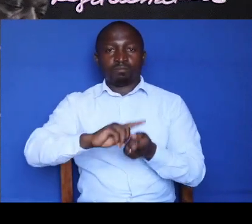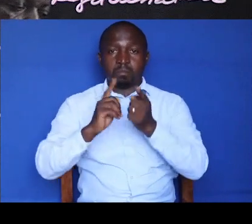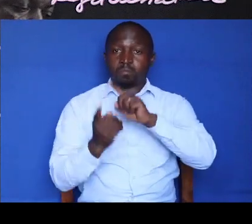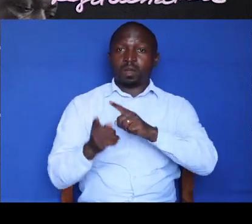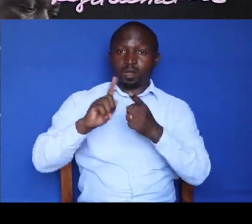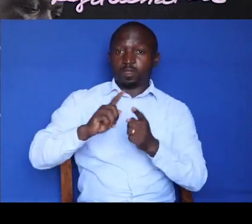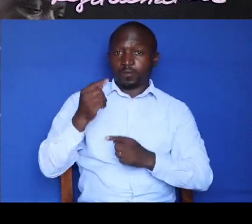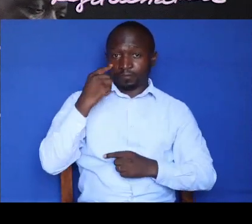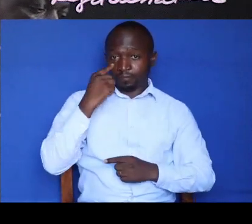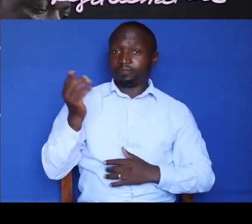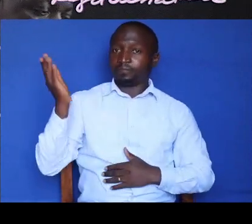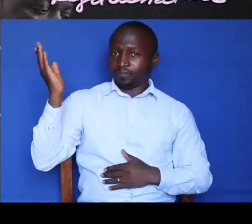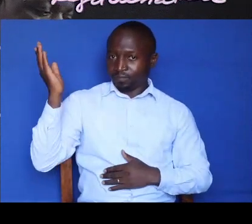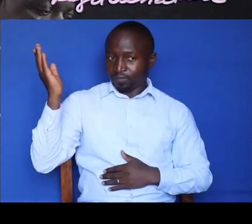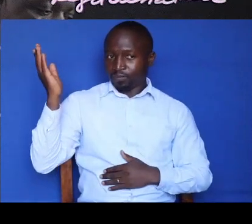rejuvenation.